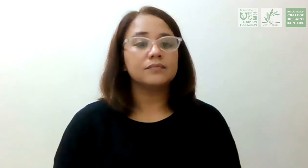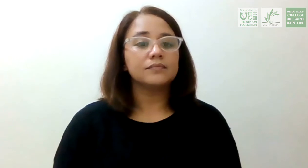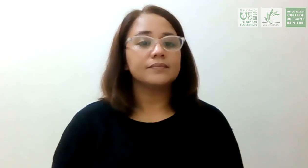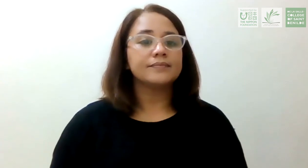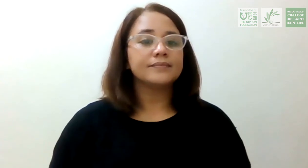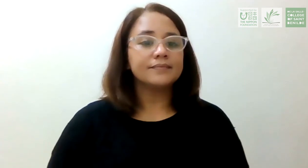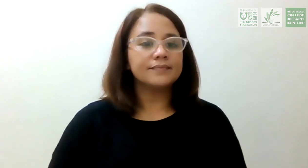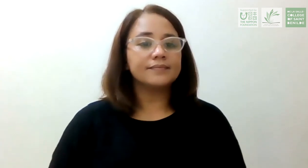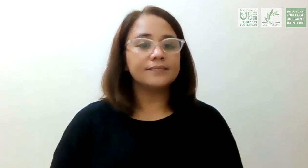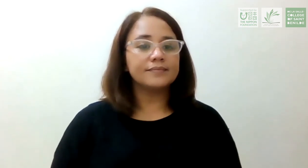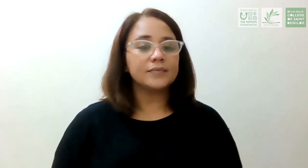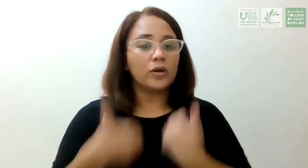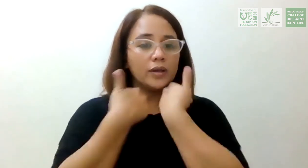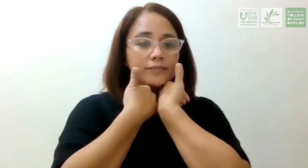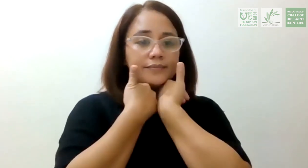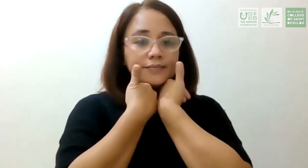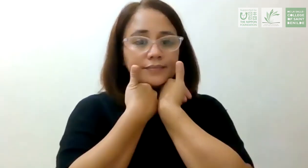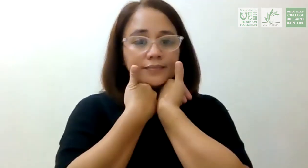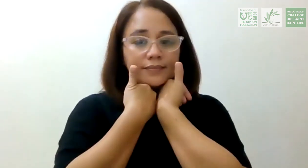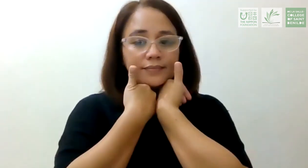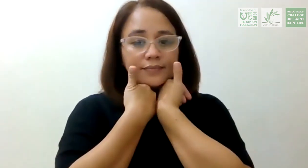All right, now,